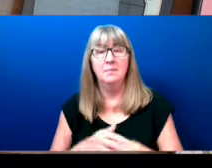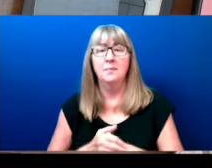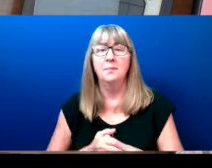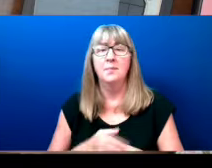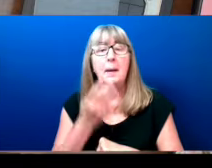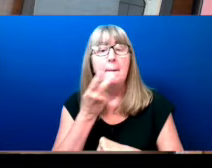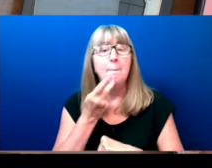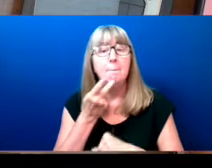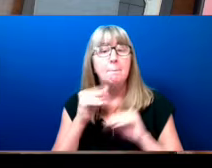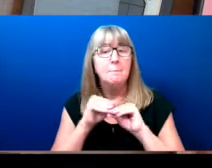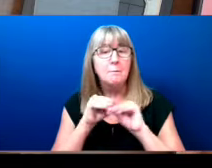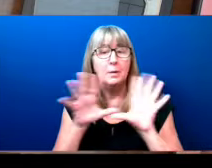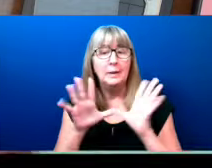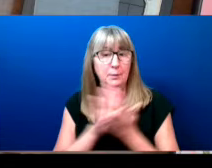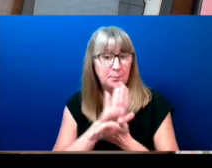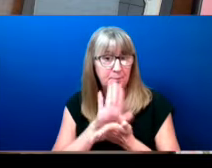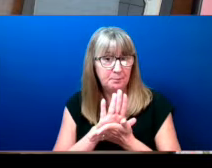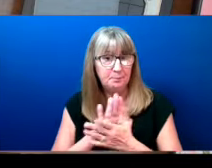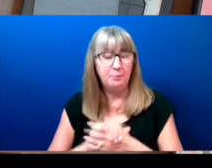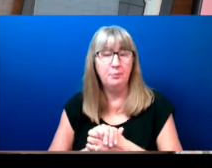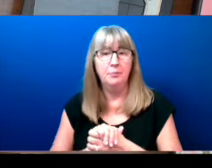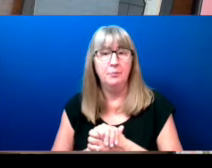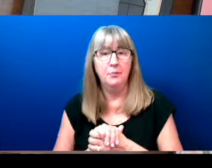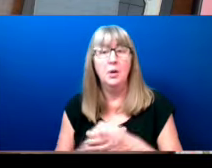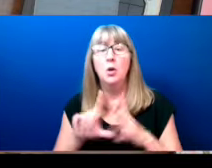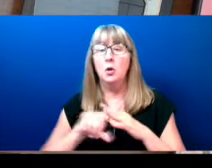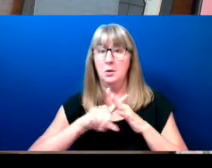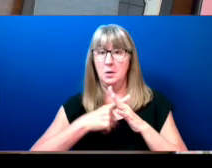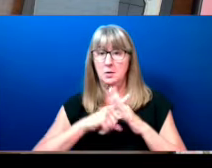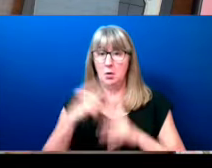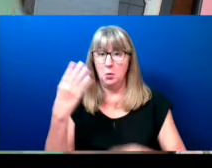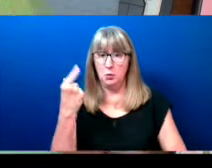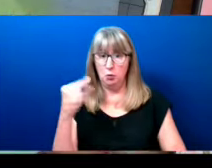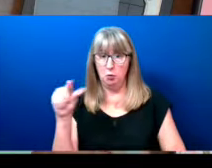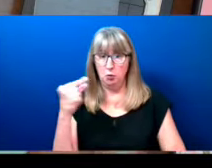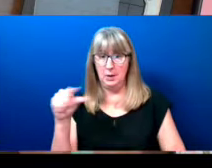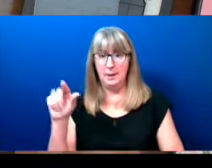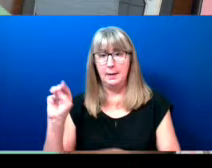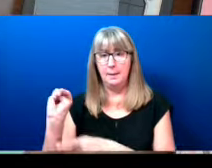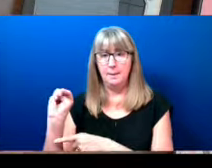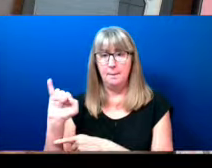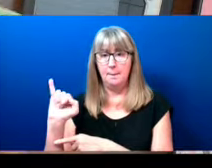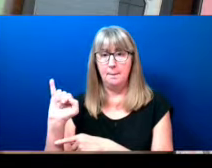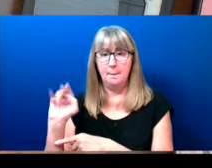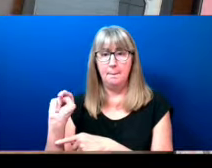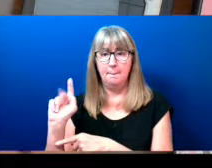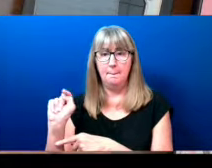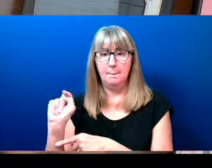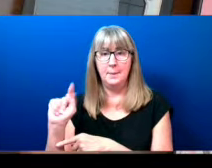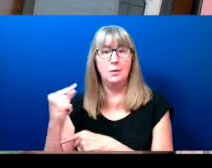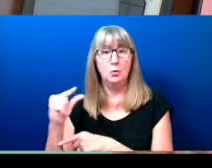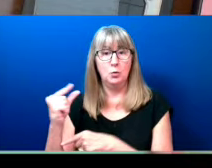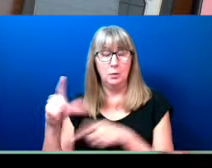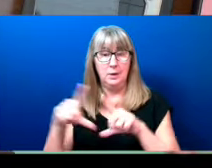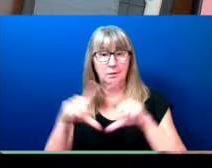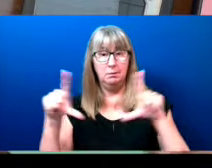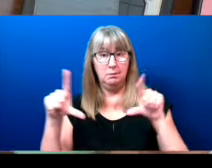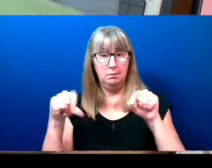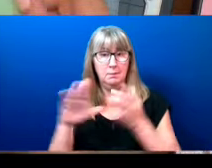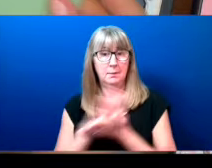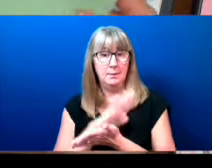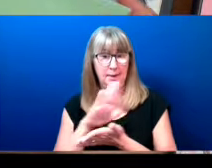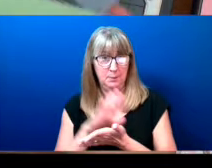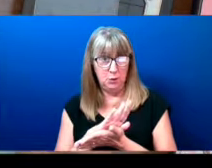paper. So the way I did this, I got the mint green cardstock.